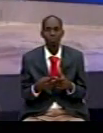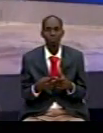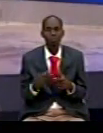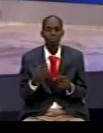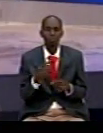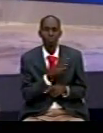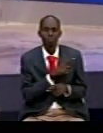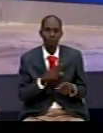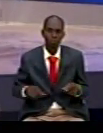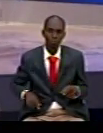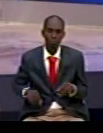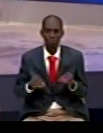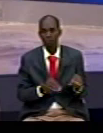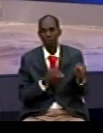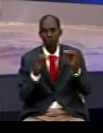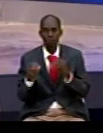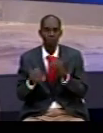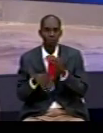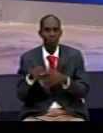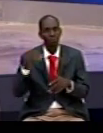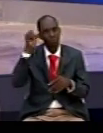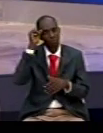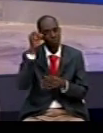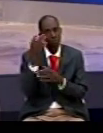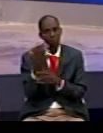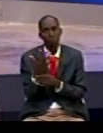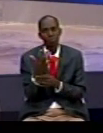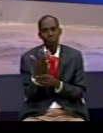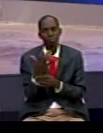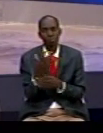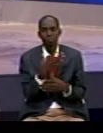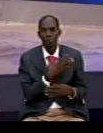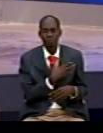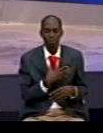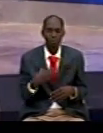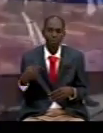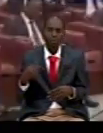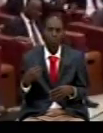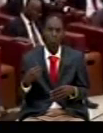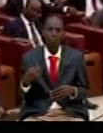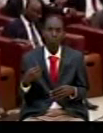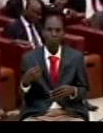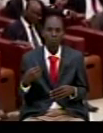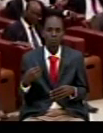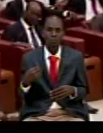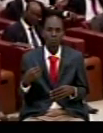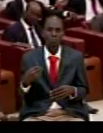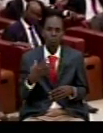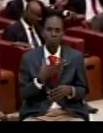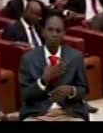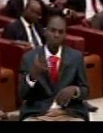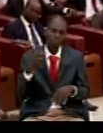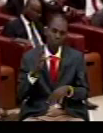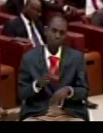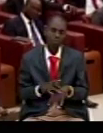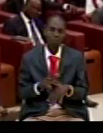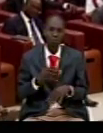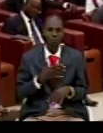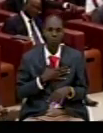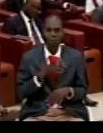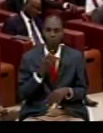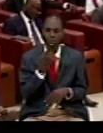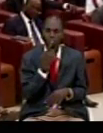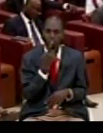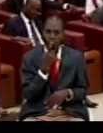the Lord put forth his hand and did what? Touched my